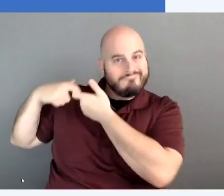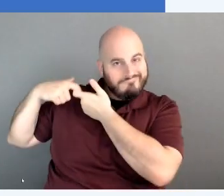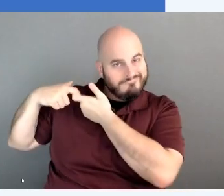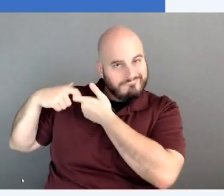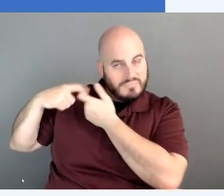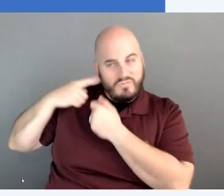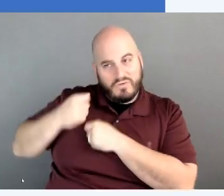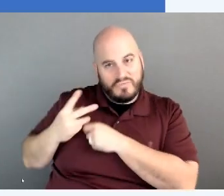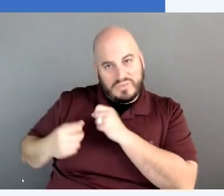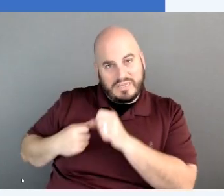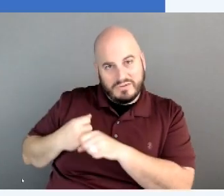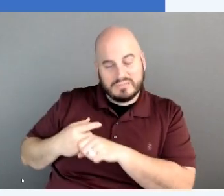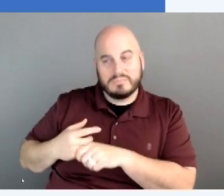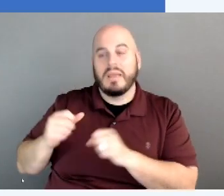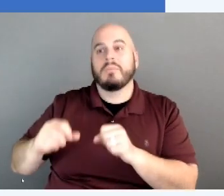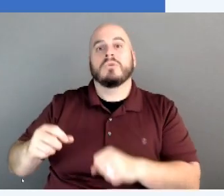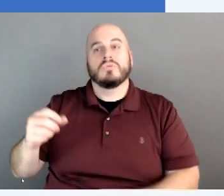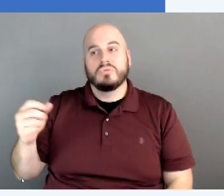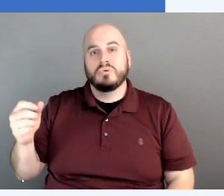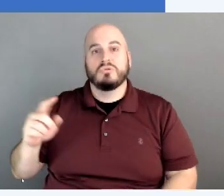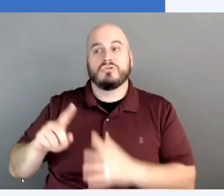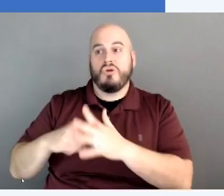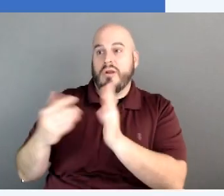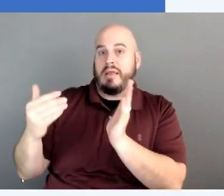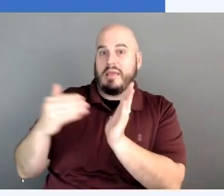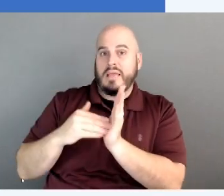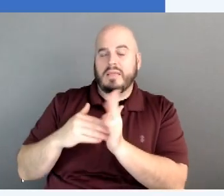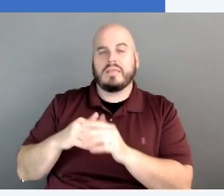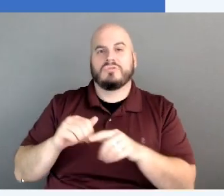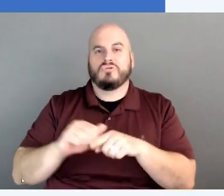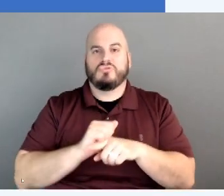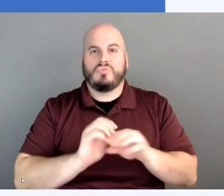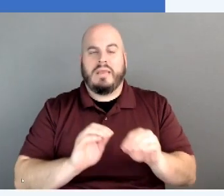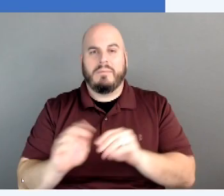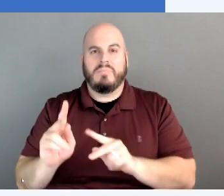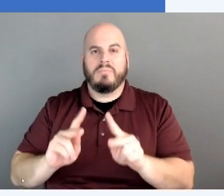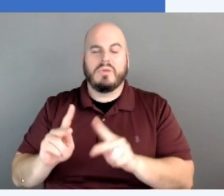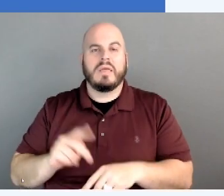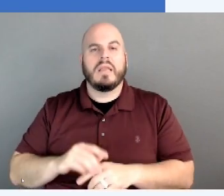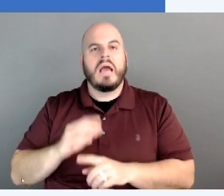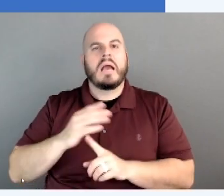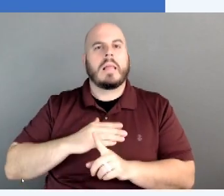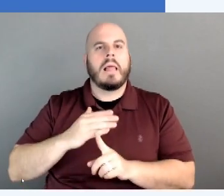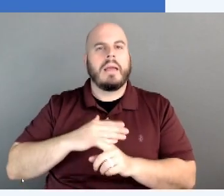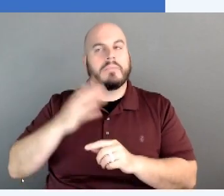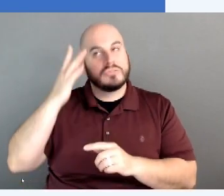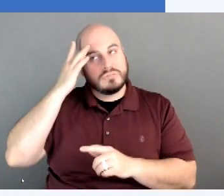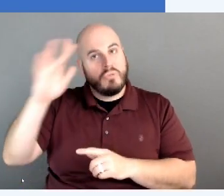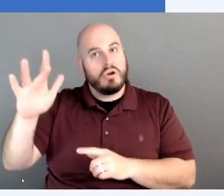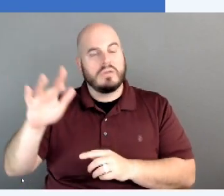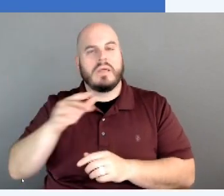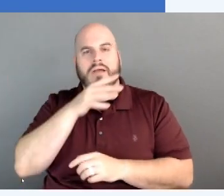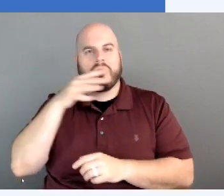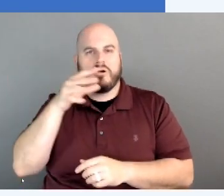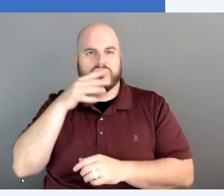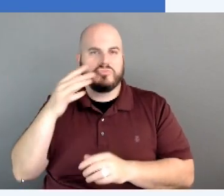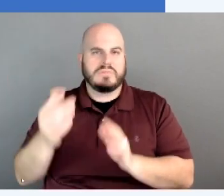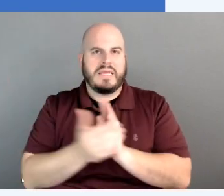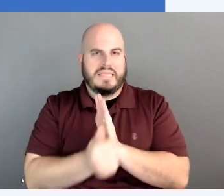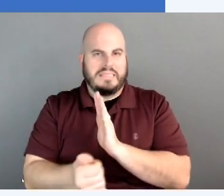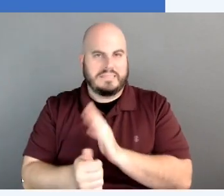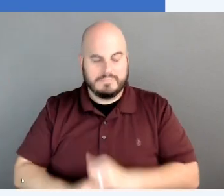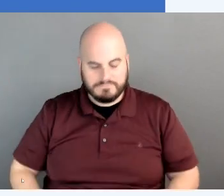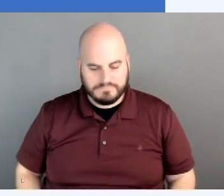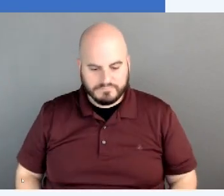able to bring it back, training people in climate smart agriculture techniques. And then kind of a newer thing is their